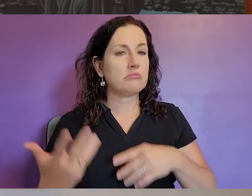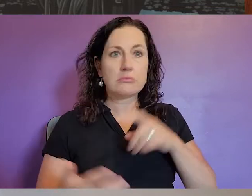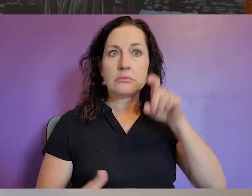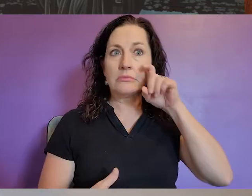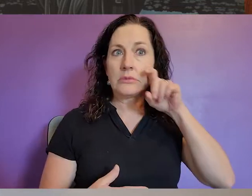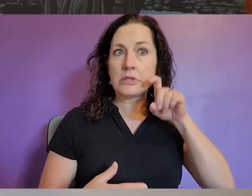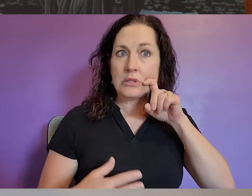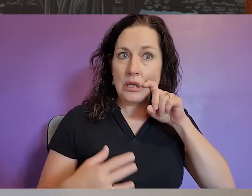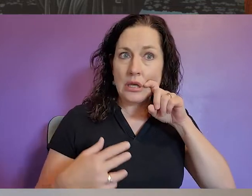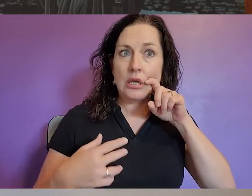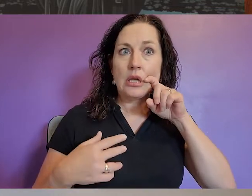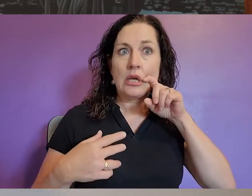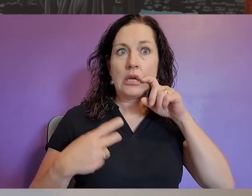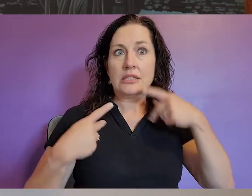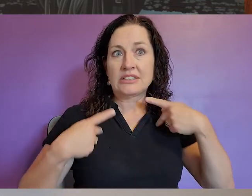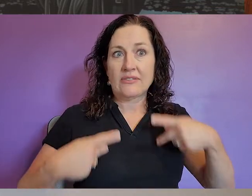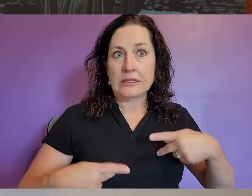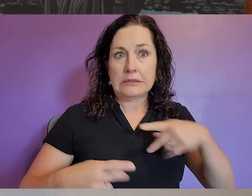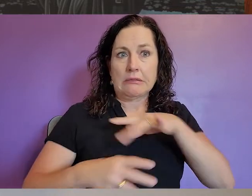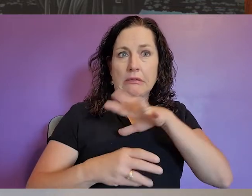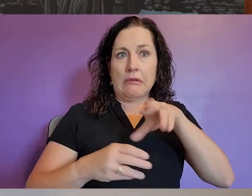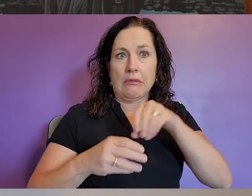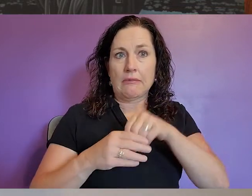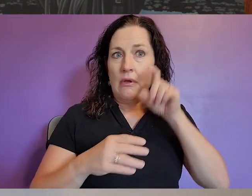sexual physicality,